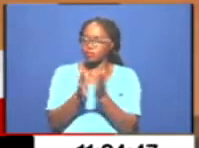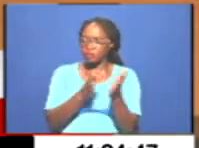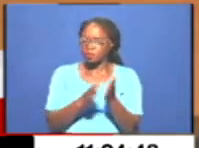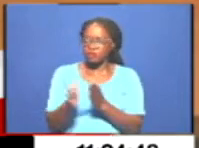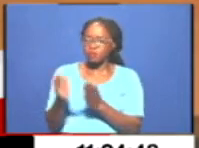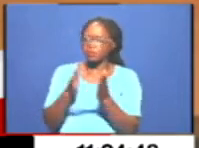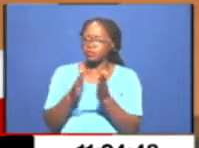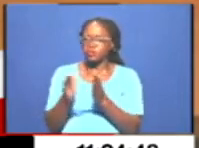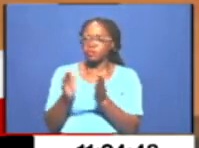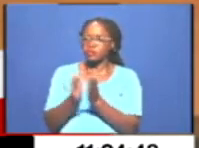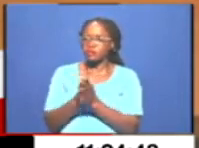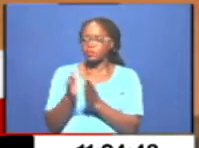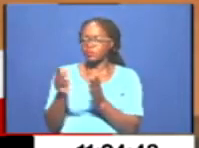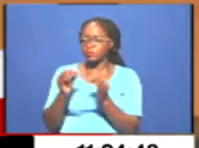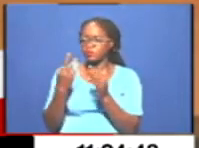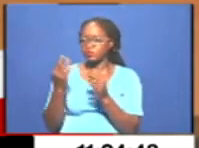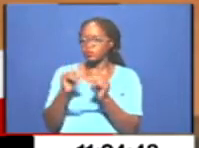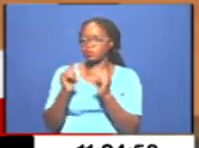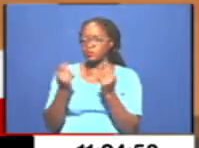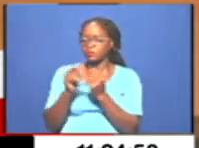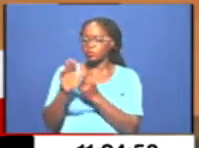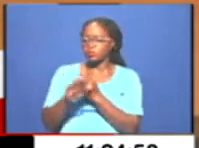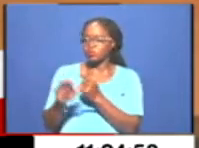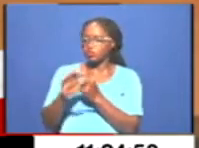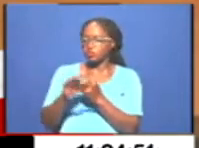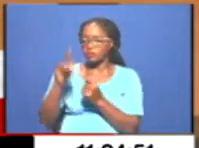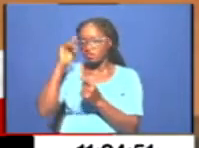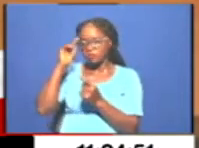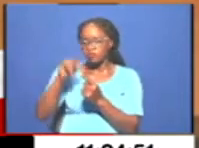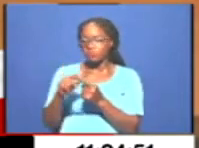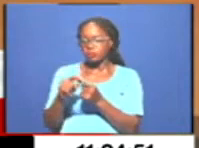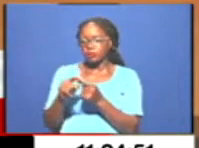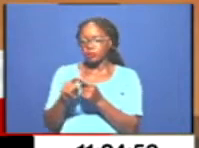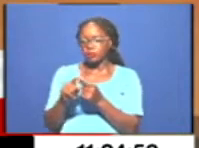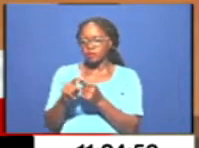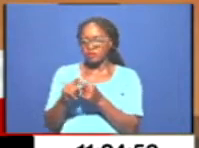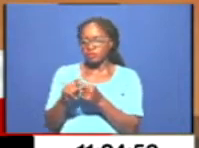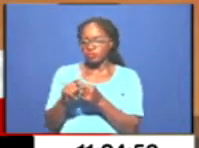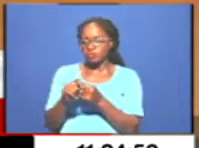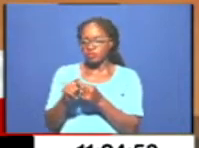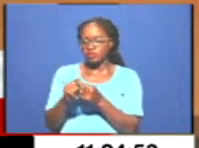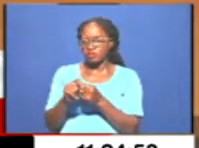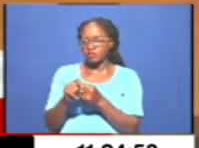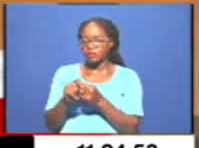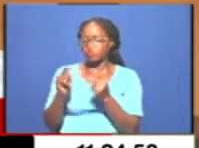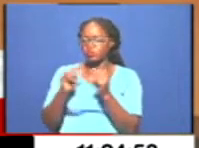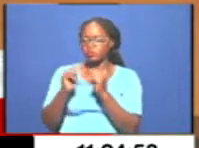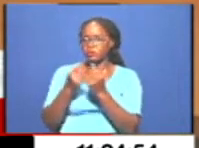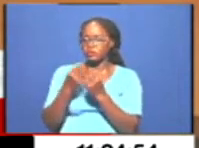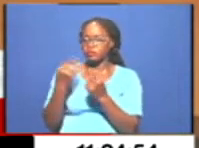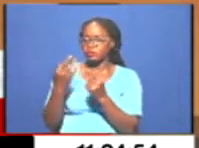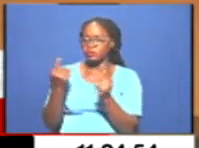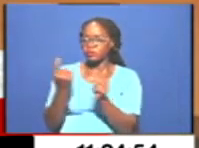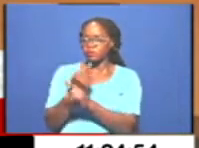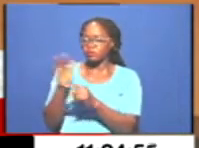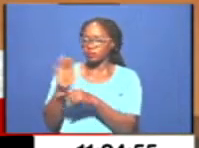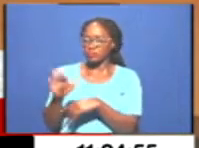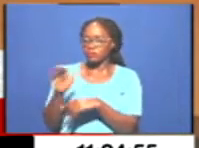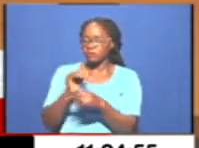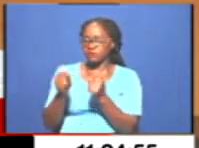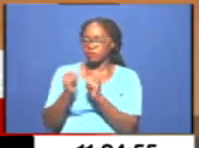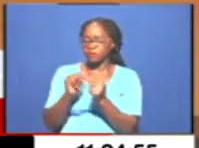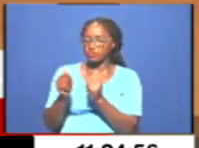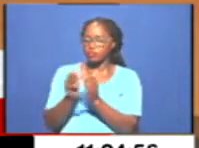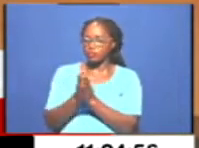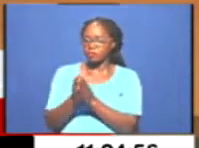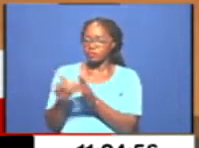Birmingham, there will be three different venues, major venues, so it means our teams will be split into three different areas to compete. It also means